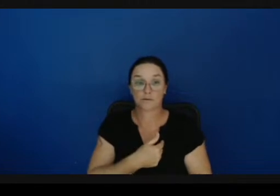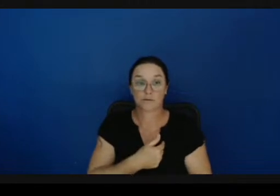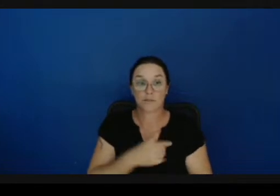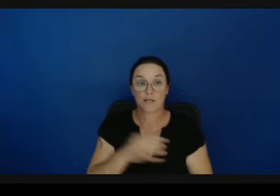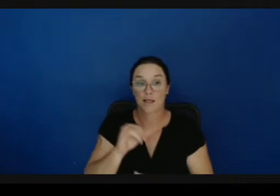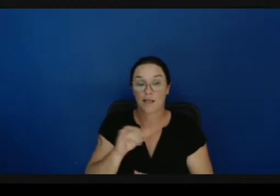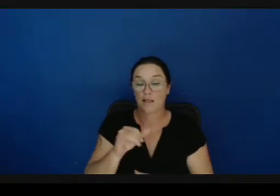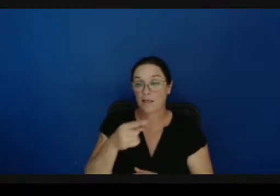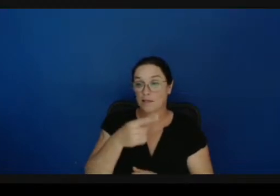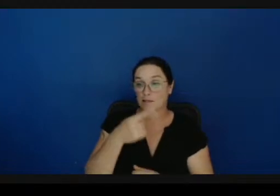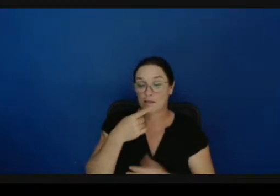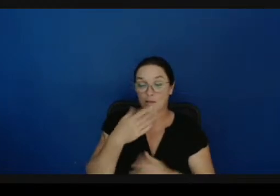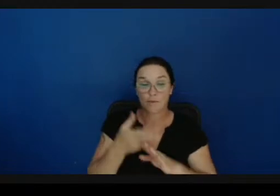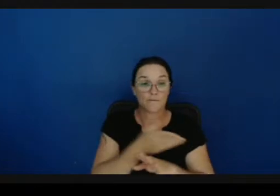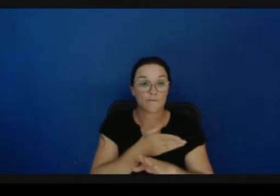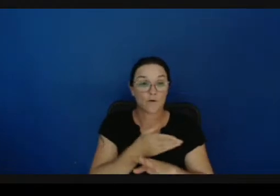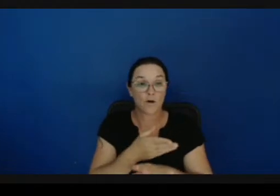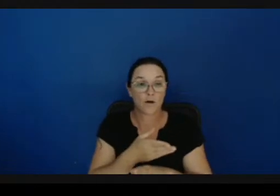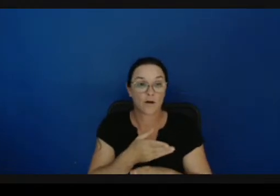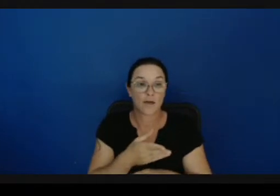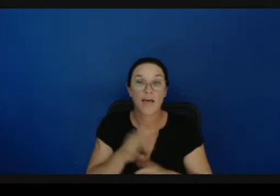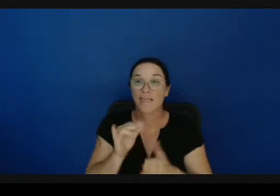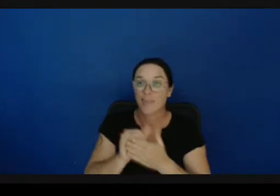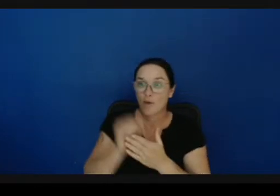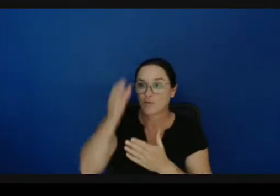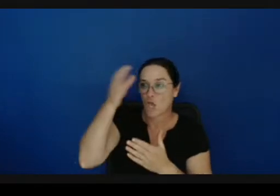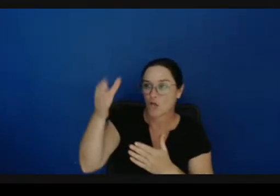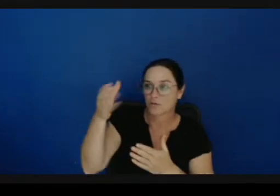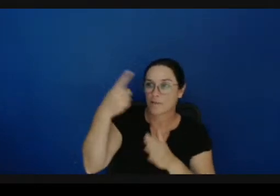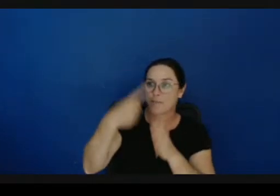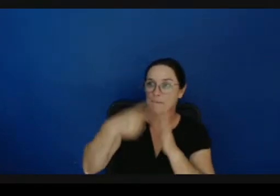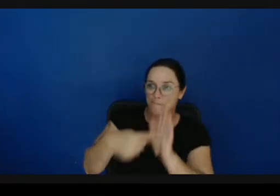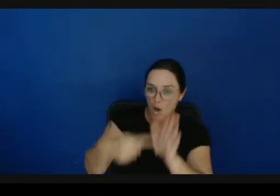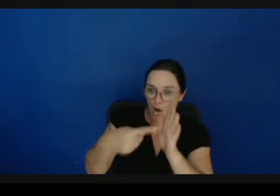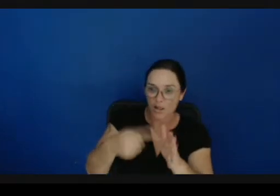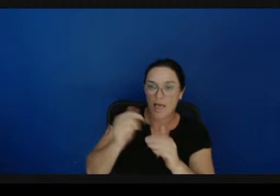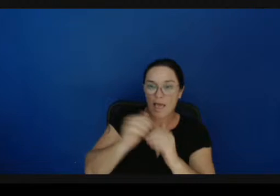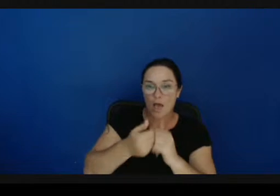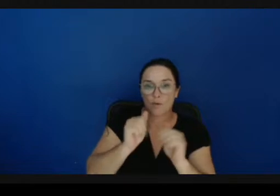before, a great proof of concept of our model of what could actually be and how we could work together